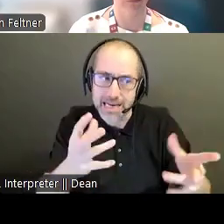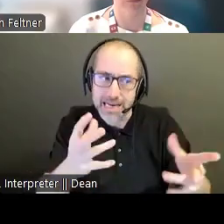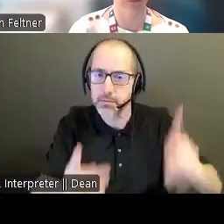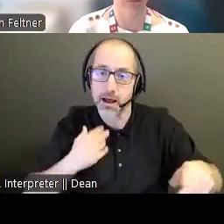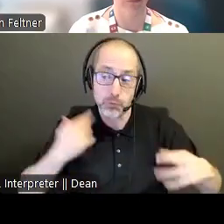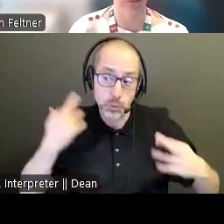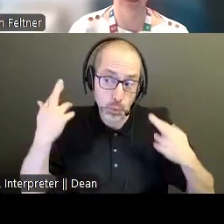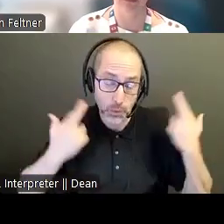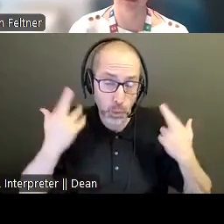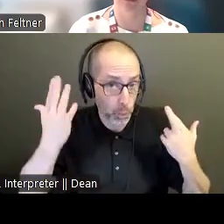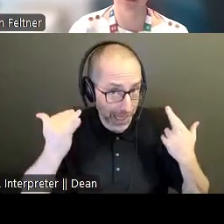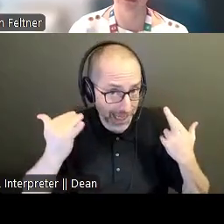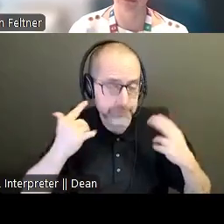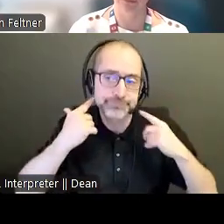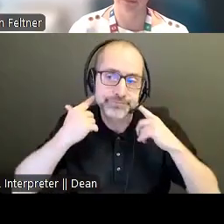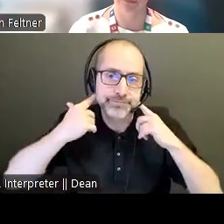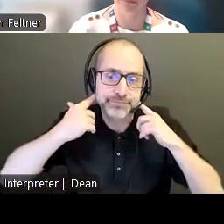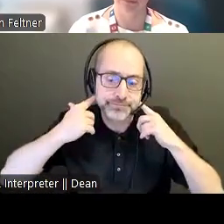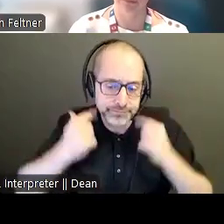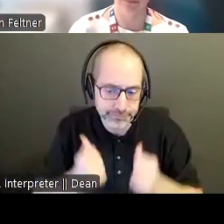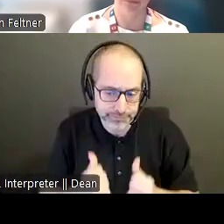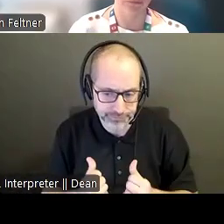minute.